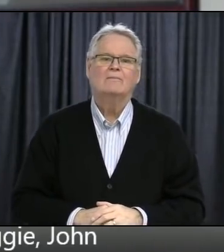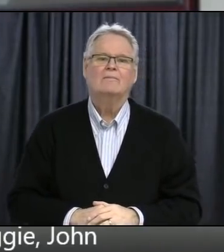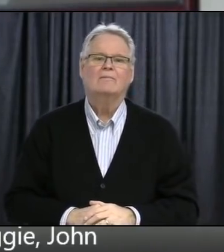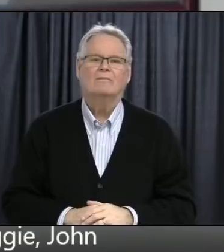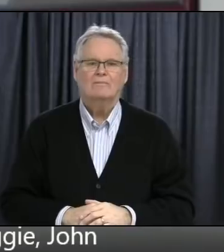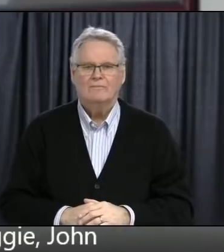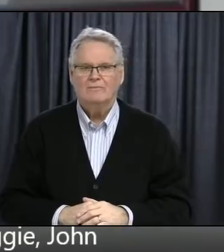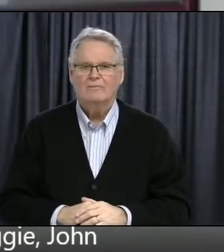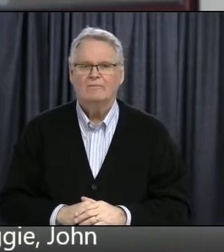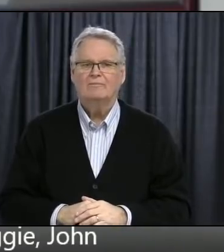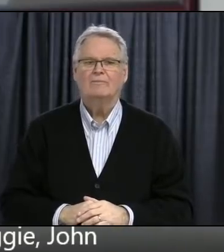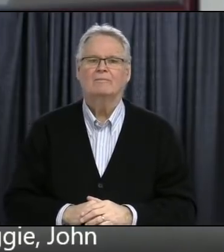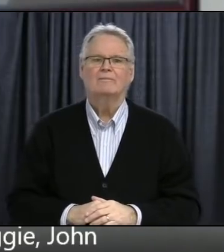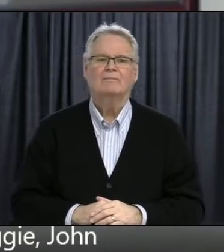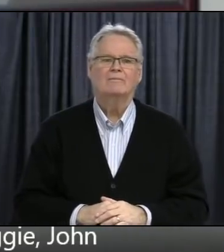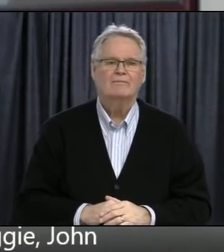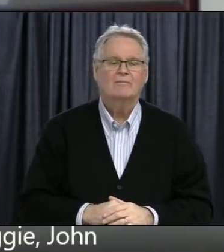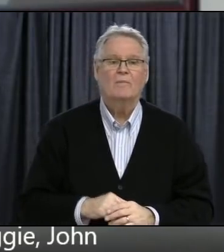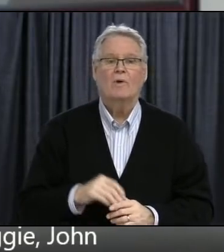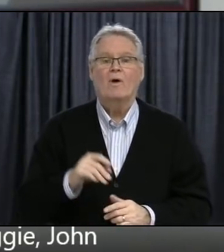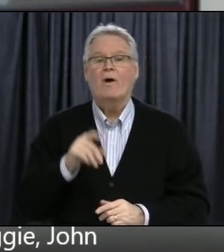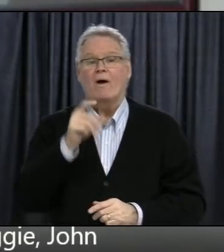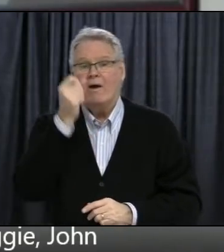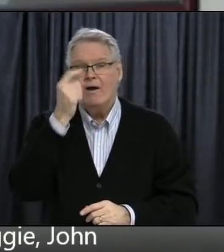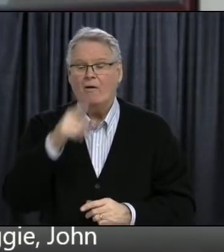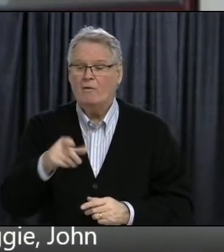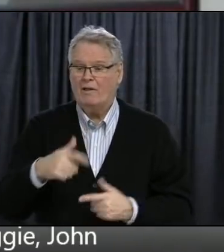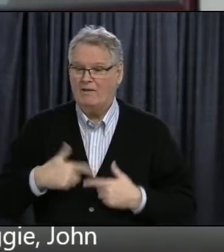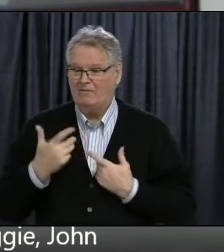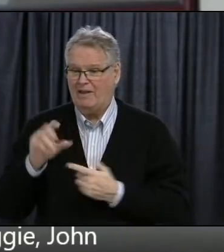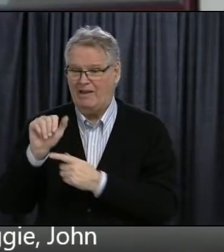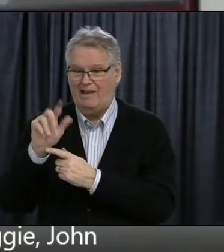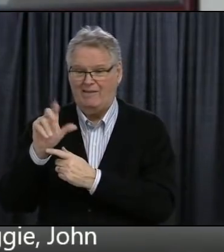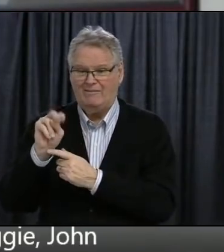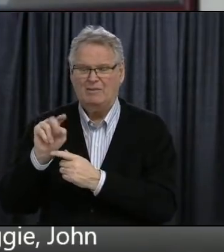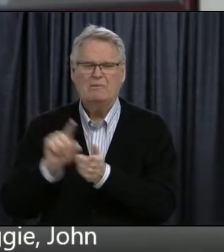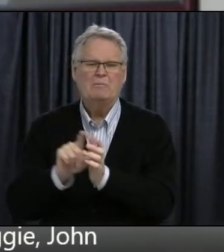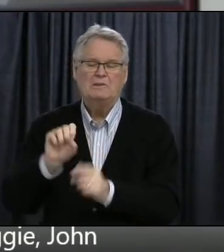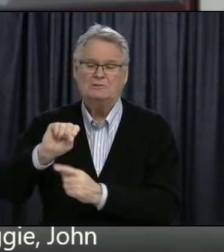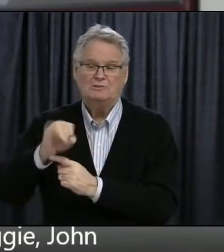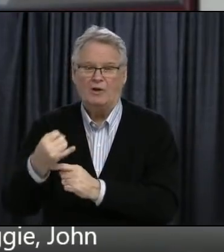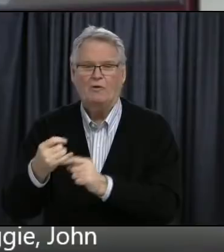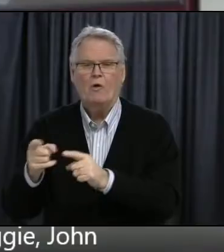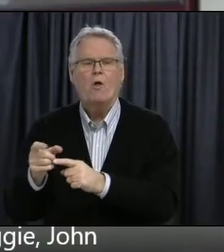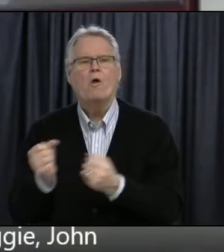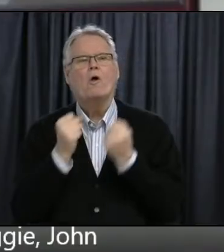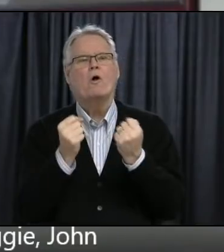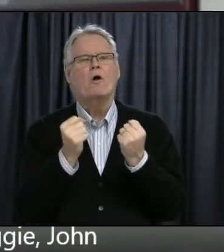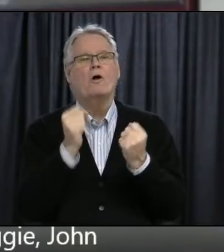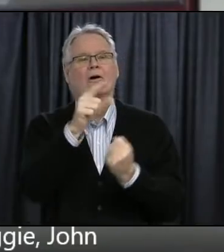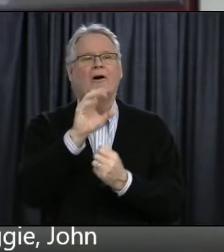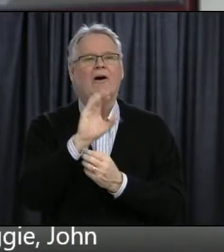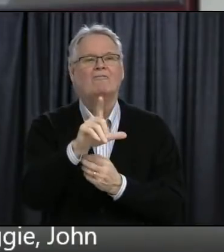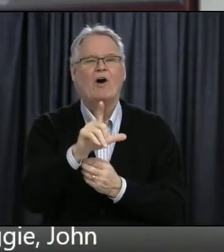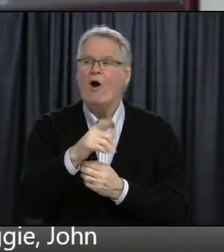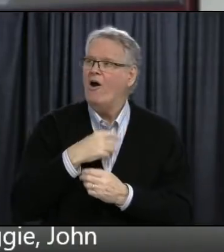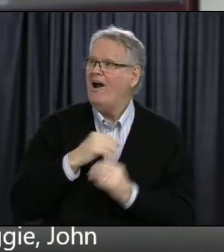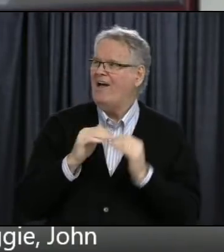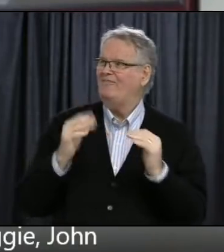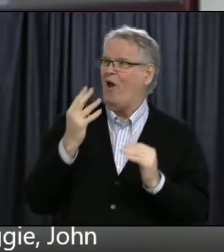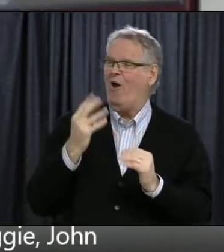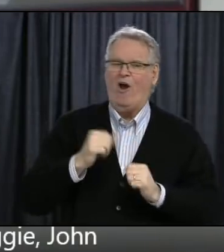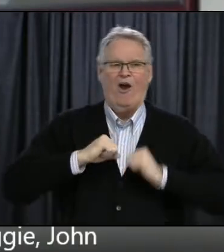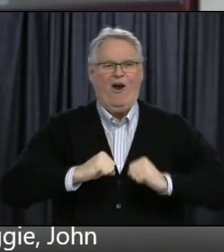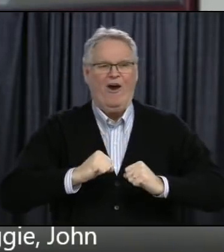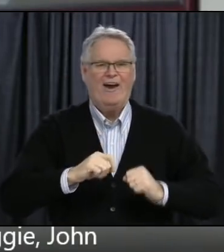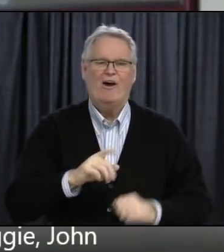or healthcare reasons, who live on the Avalon if you do not. We can beat this. We have done it before, but we need to,